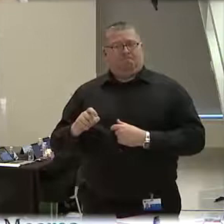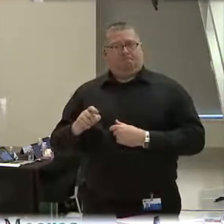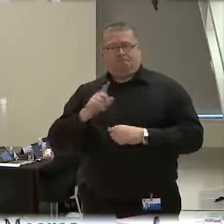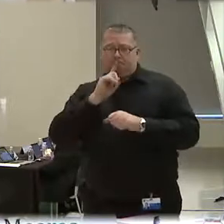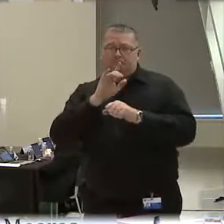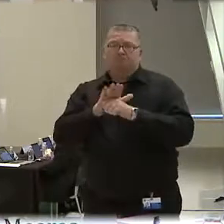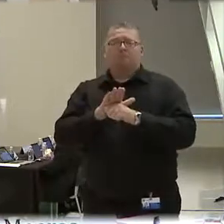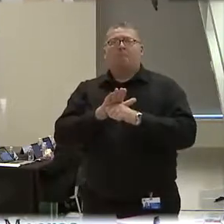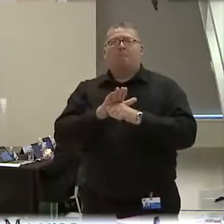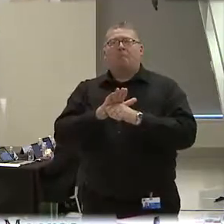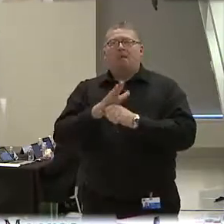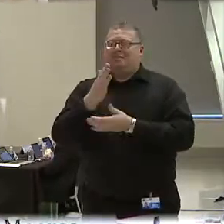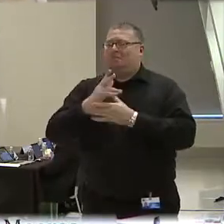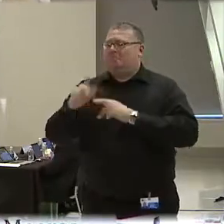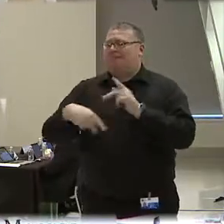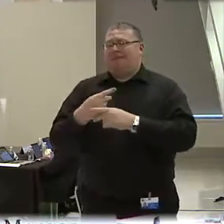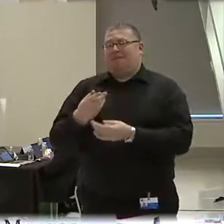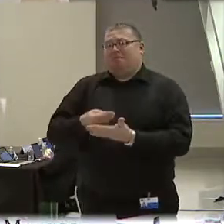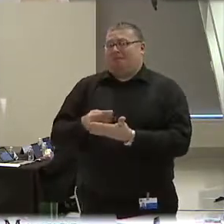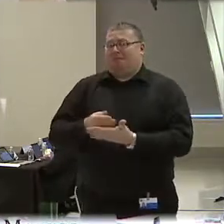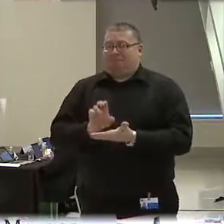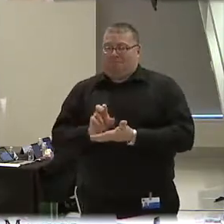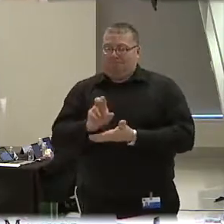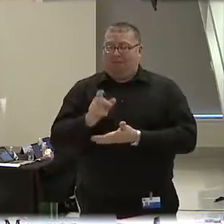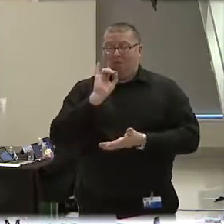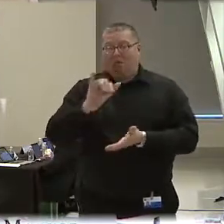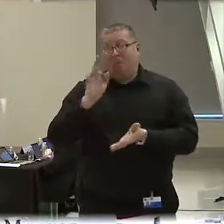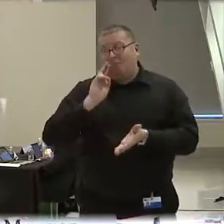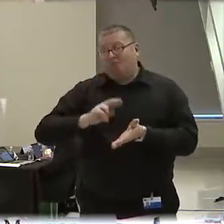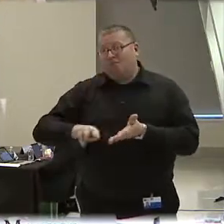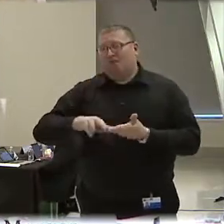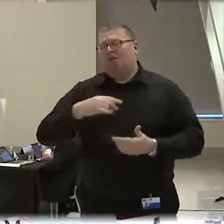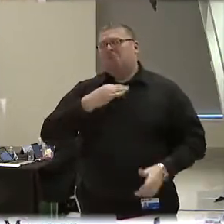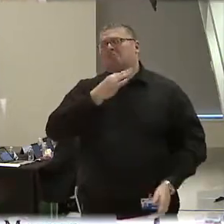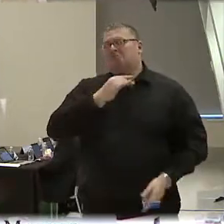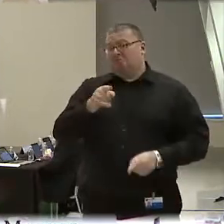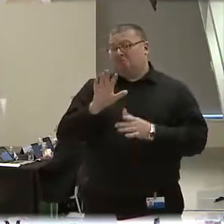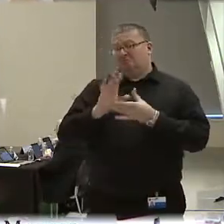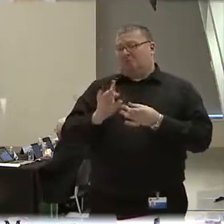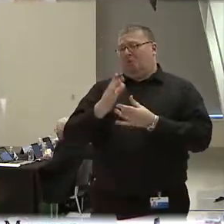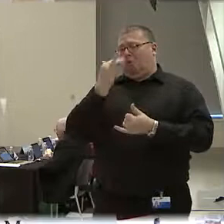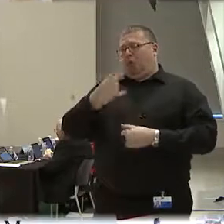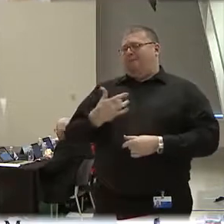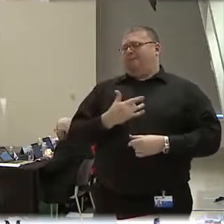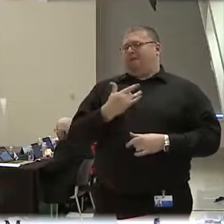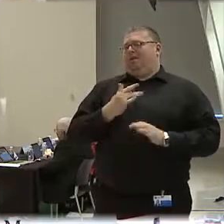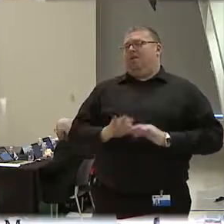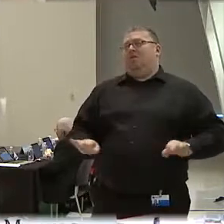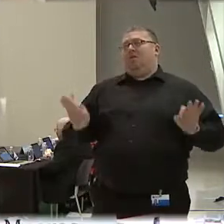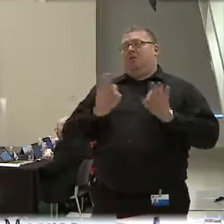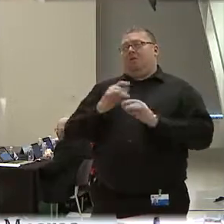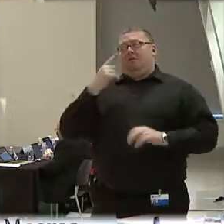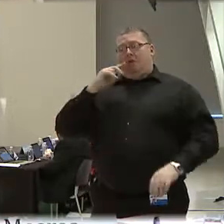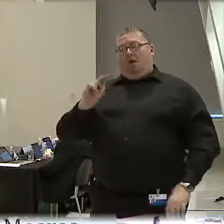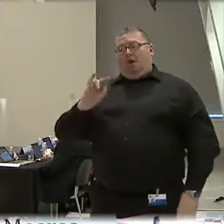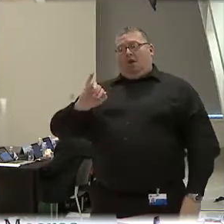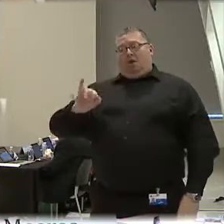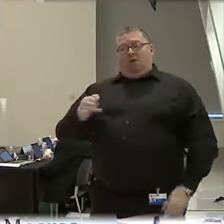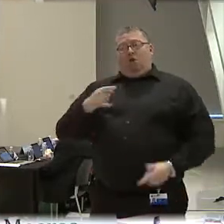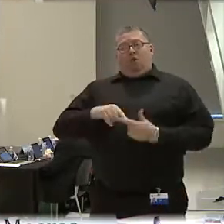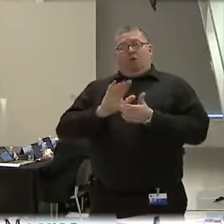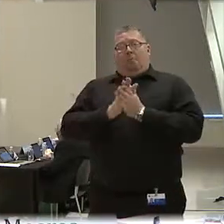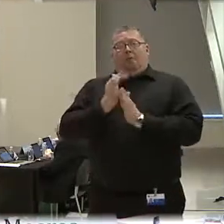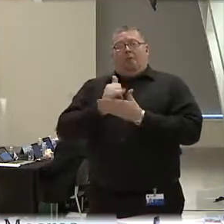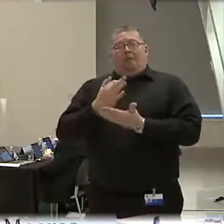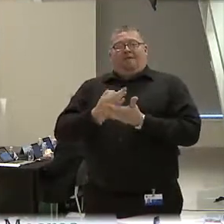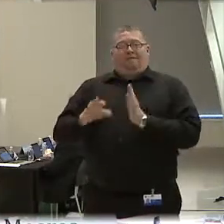designate some kind of funding for this kind of research. And I'm wondering if you could say something about why you feel it's important for NIJ to be the funding